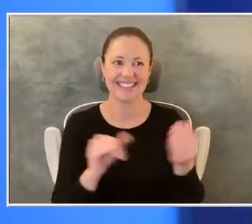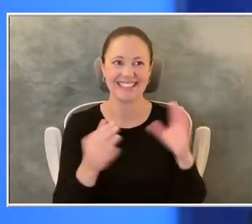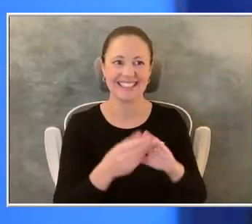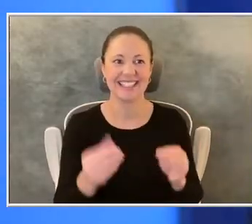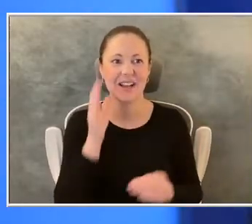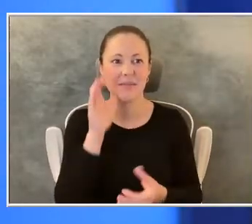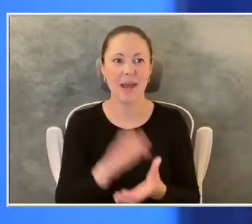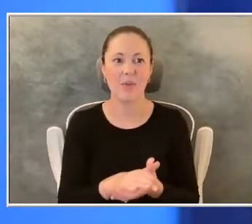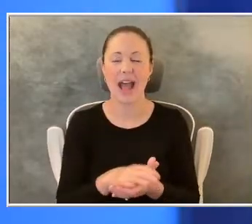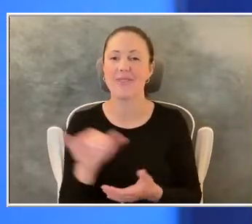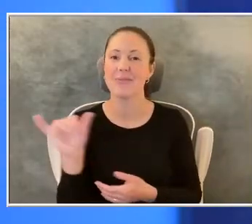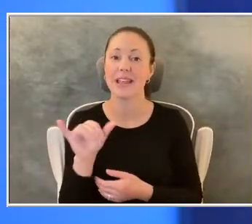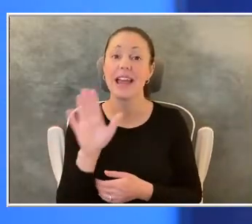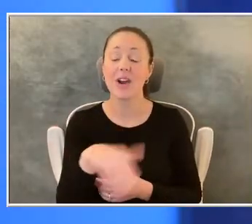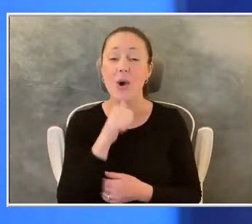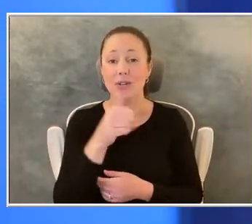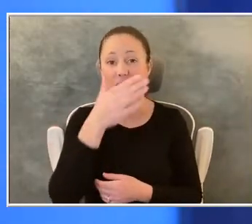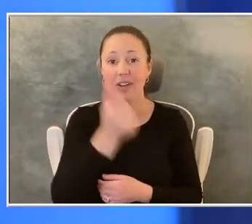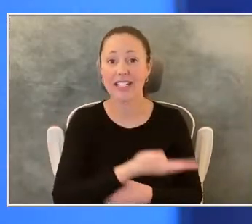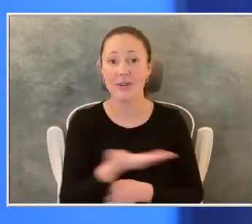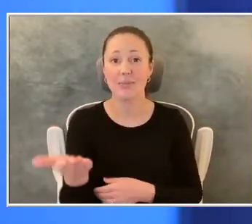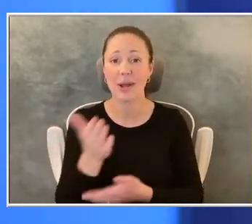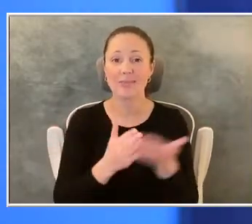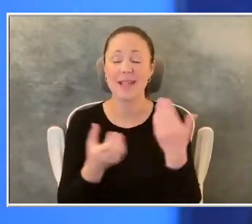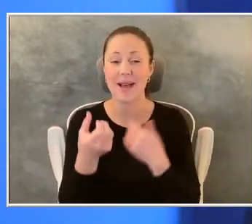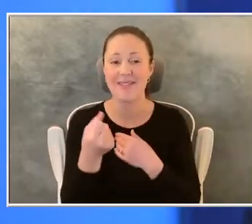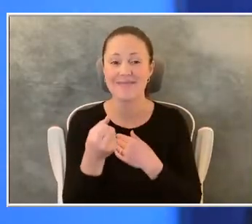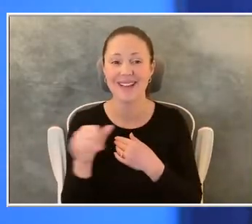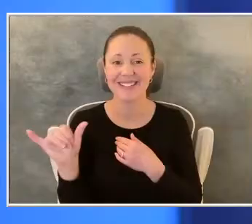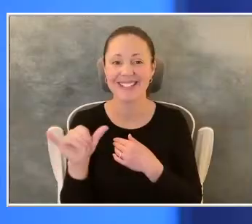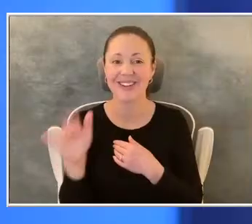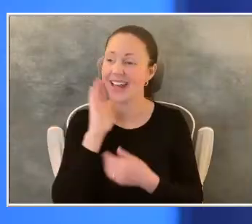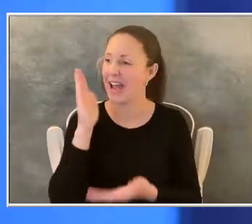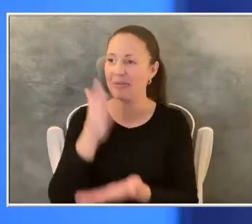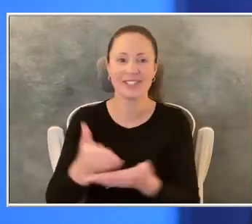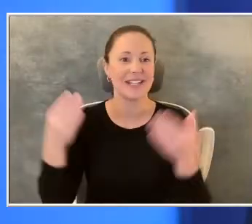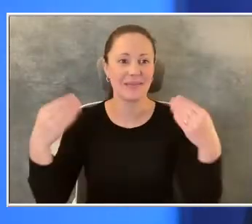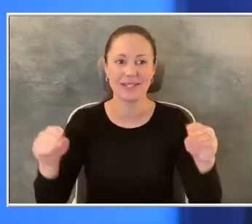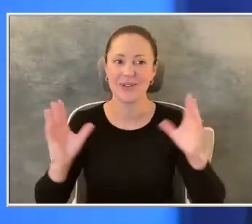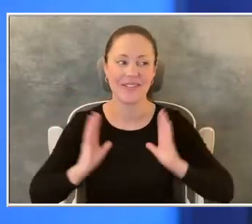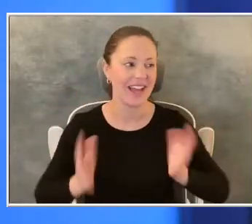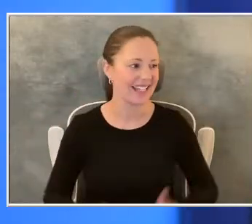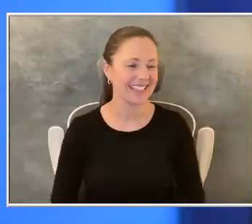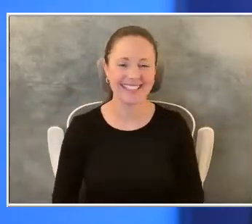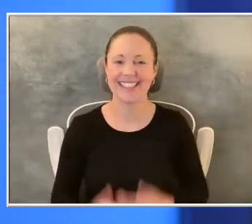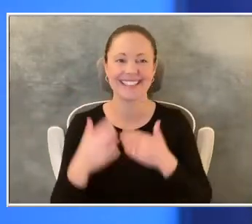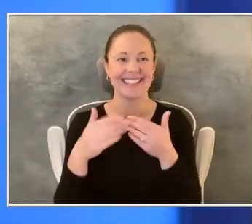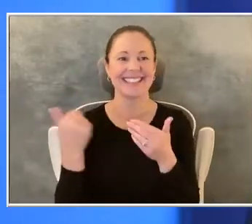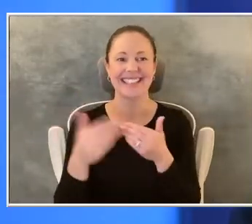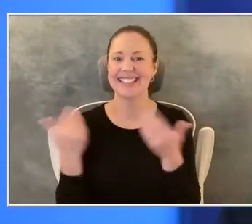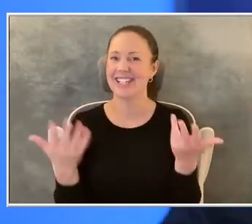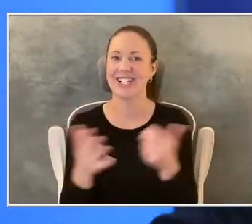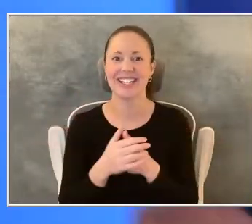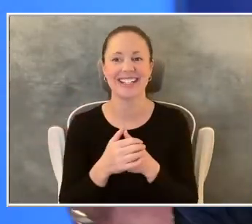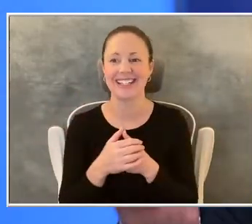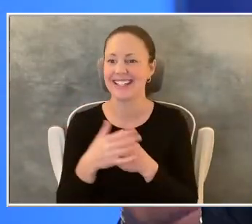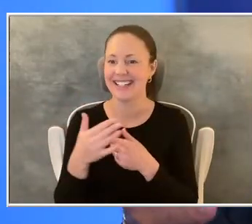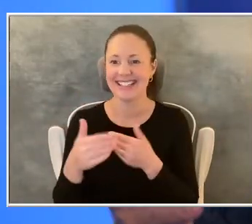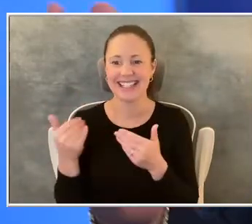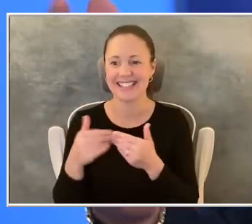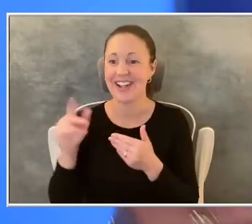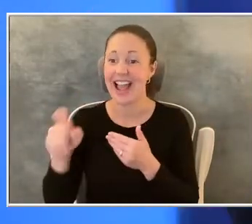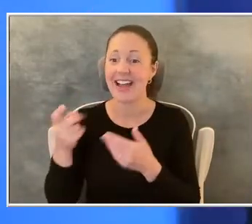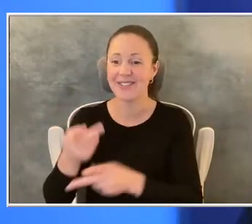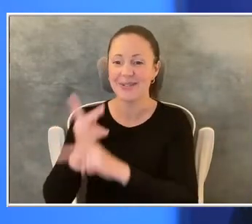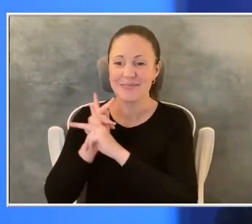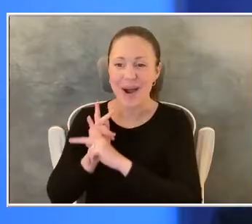And I stop at the store. It's easier to stop at the store and get it. Yeah, here you got a milkman borrowing milk from the neighbor. I love it.